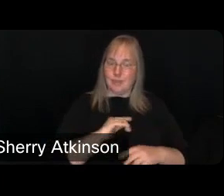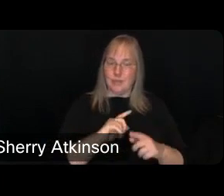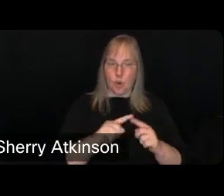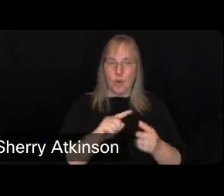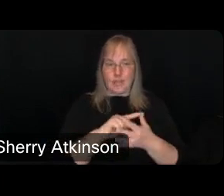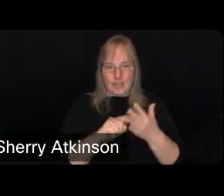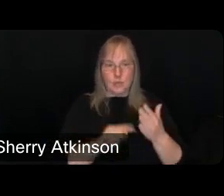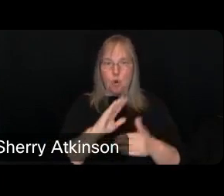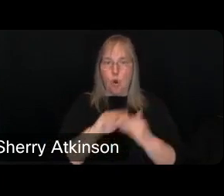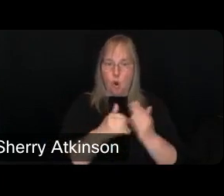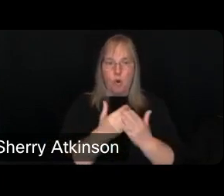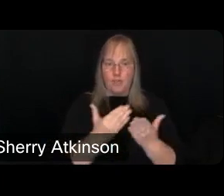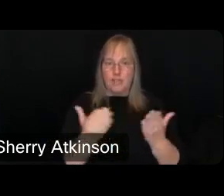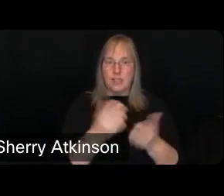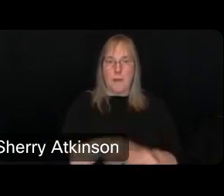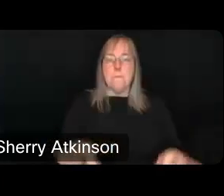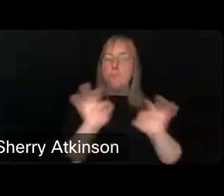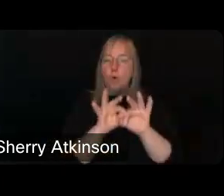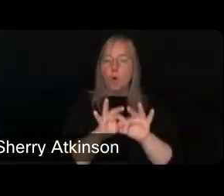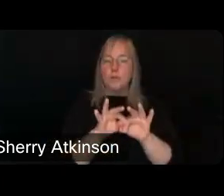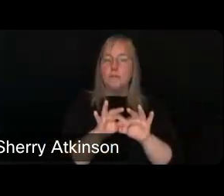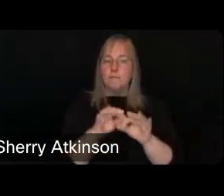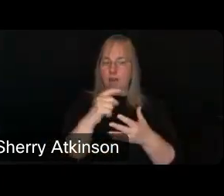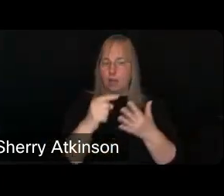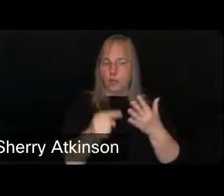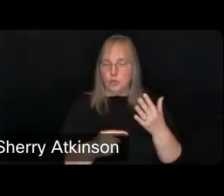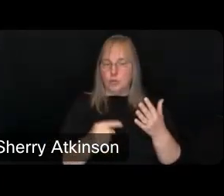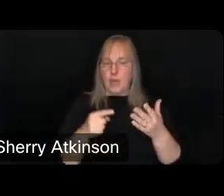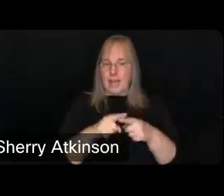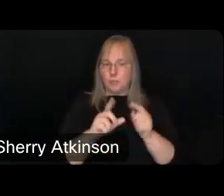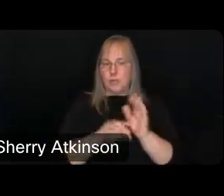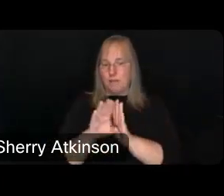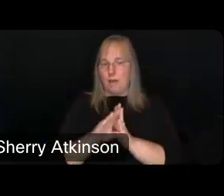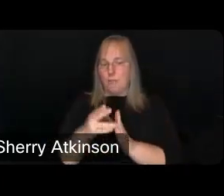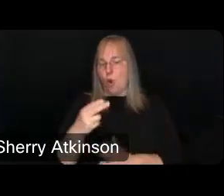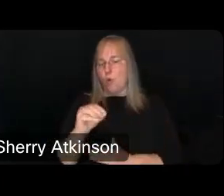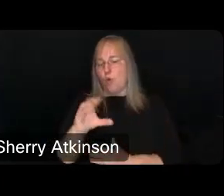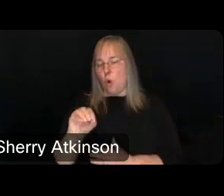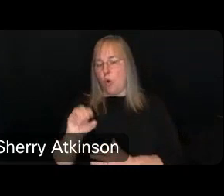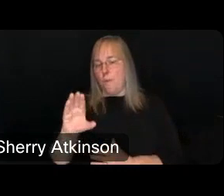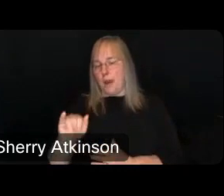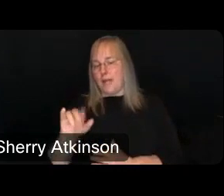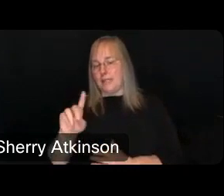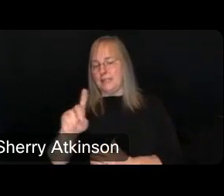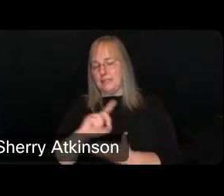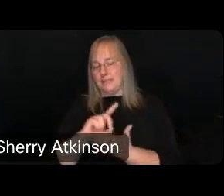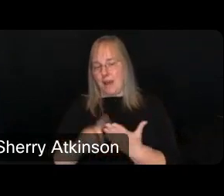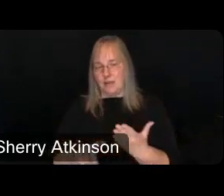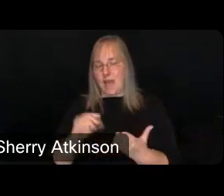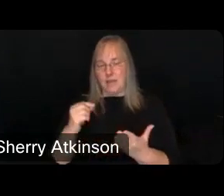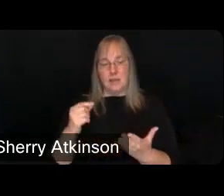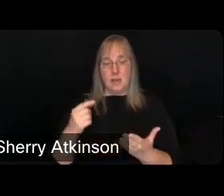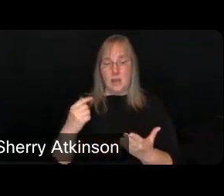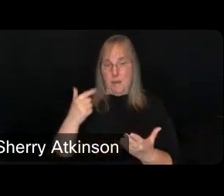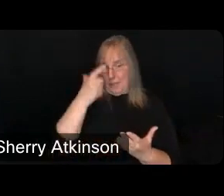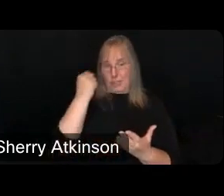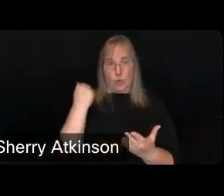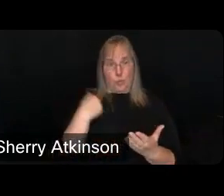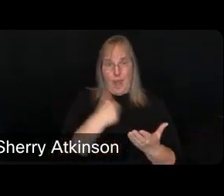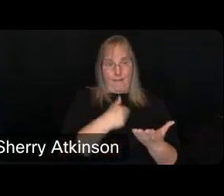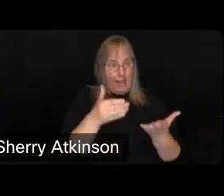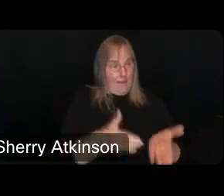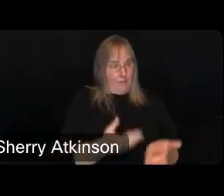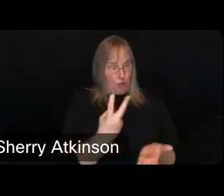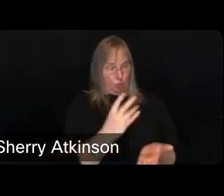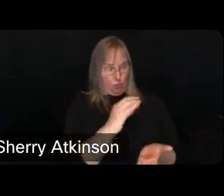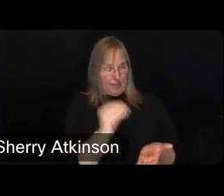we shaped this general plan, HOCO by design. And a lot of this plan, because we only have about 2% of our land that truly is